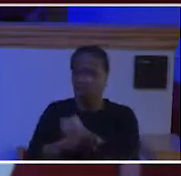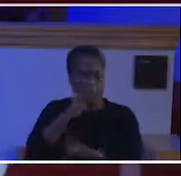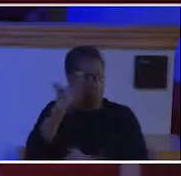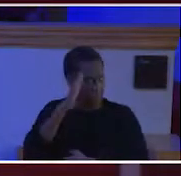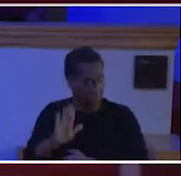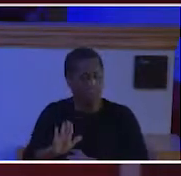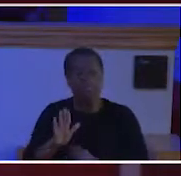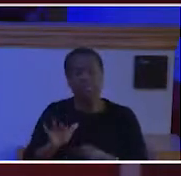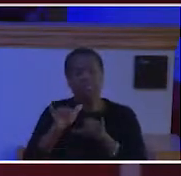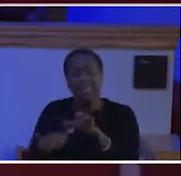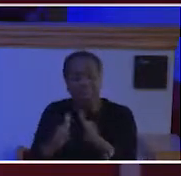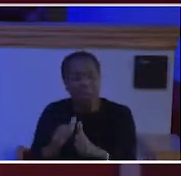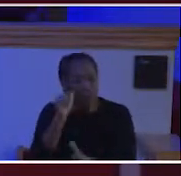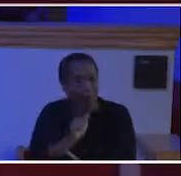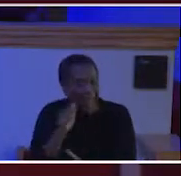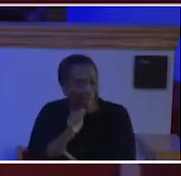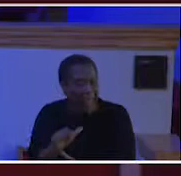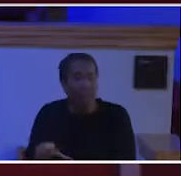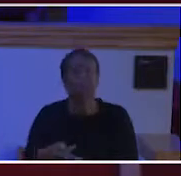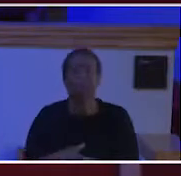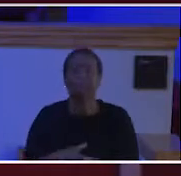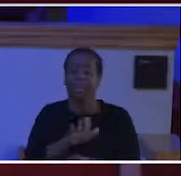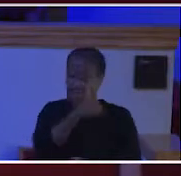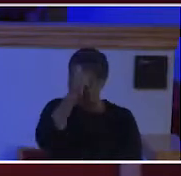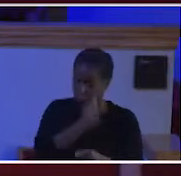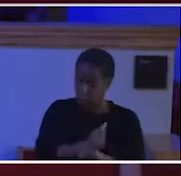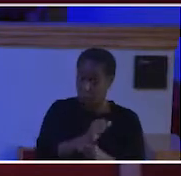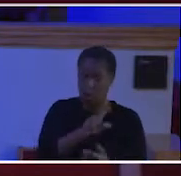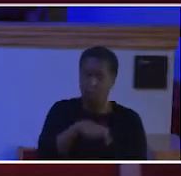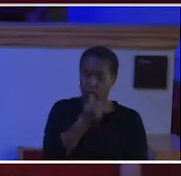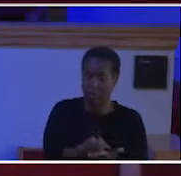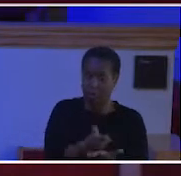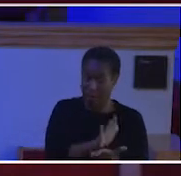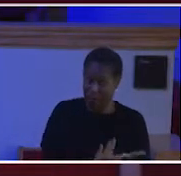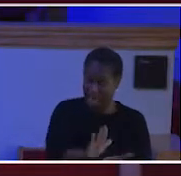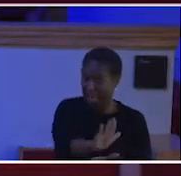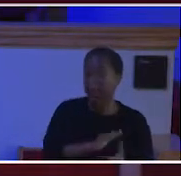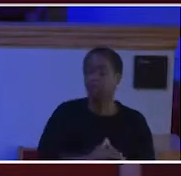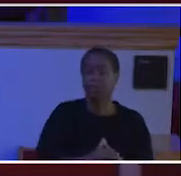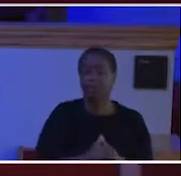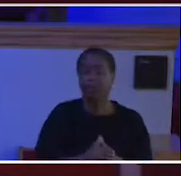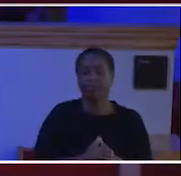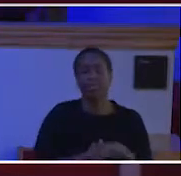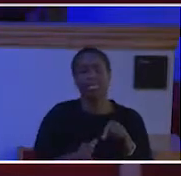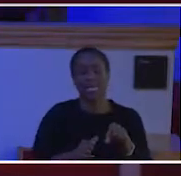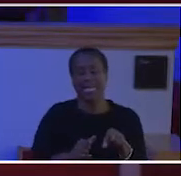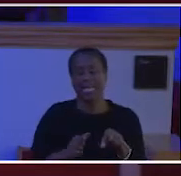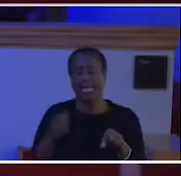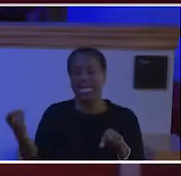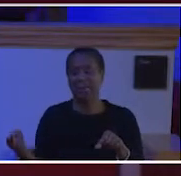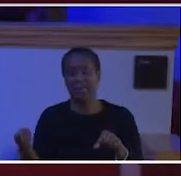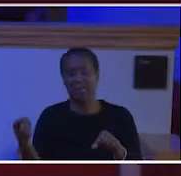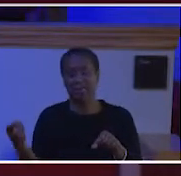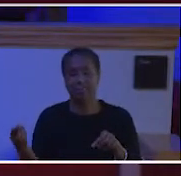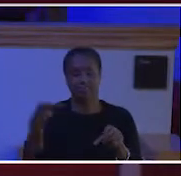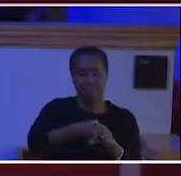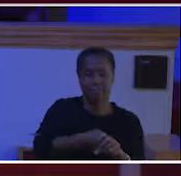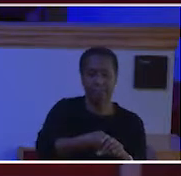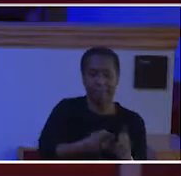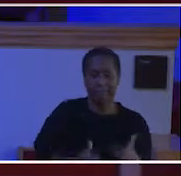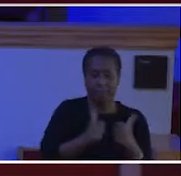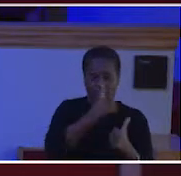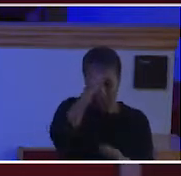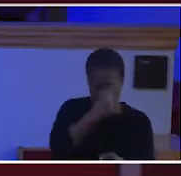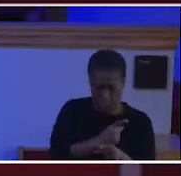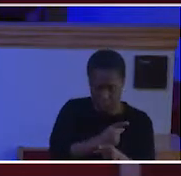her a few years, and then when his brother graduated from college, he went to live with his brother. And